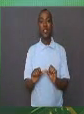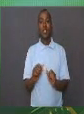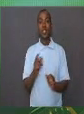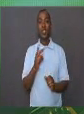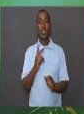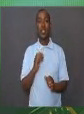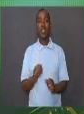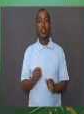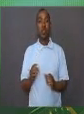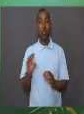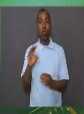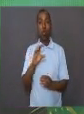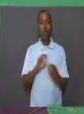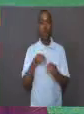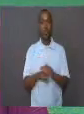own communities.